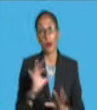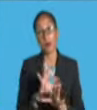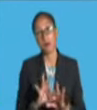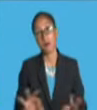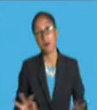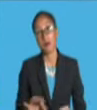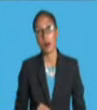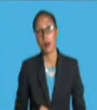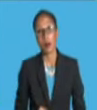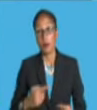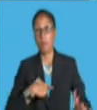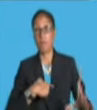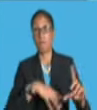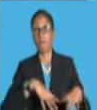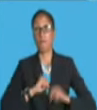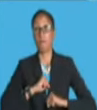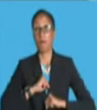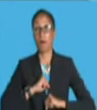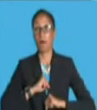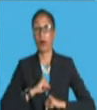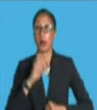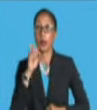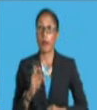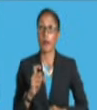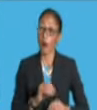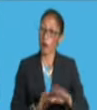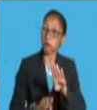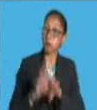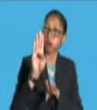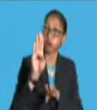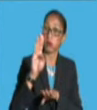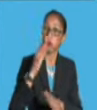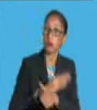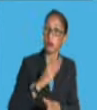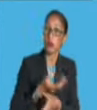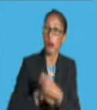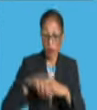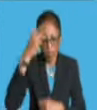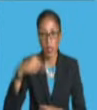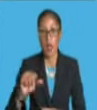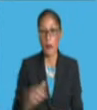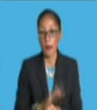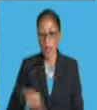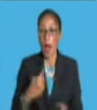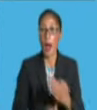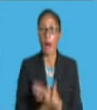prosper. I am confident that if we all strive with the best of intention, we can make this happen.